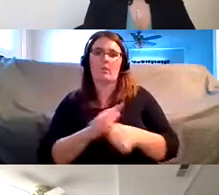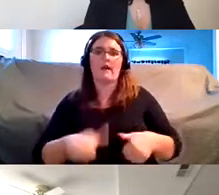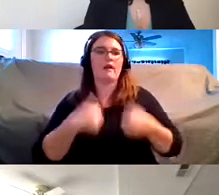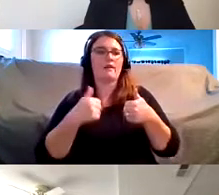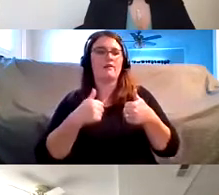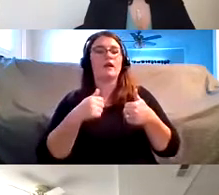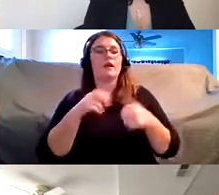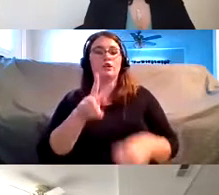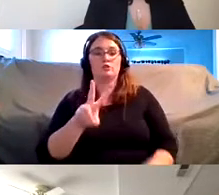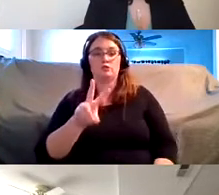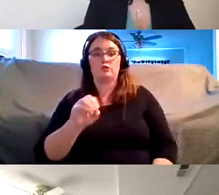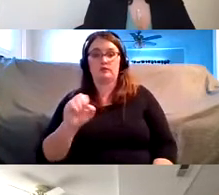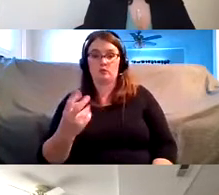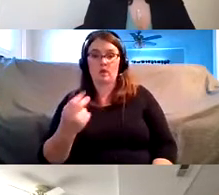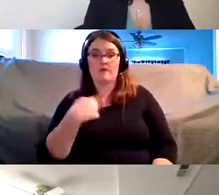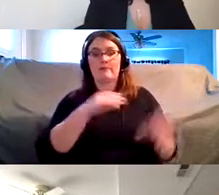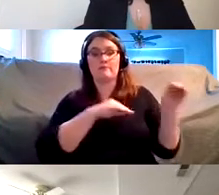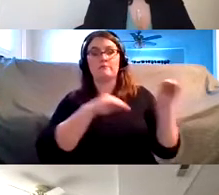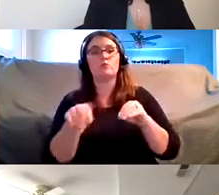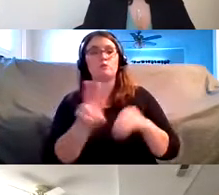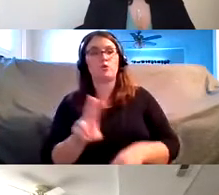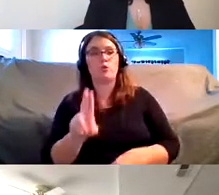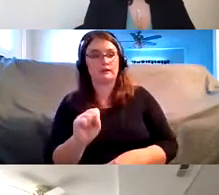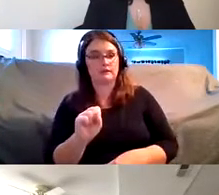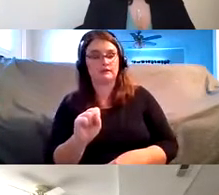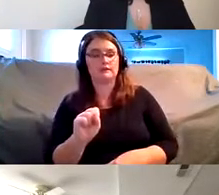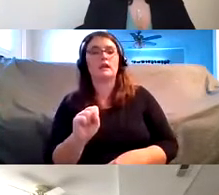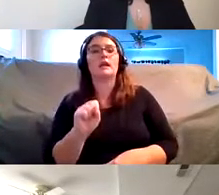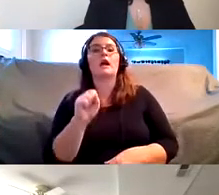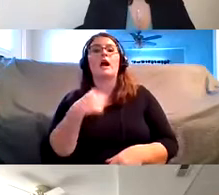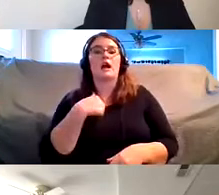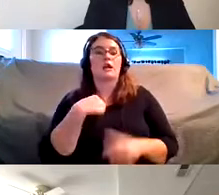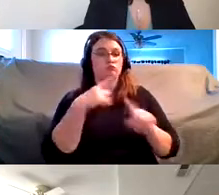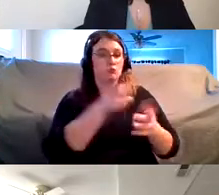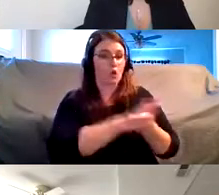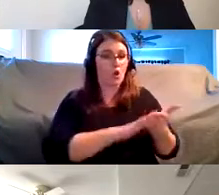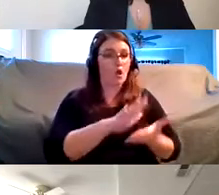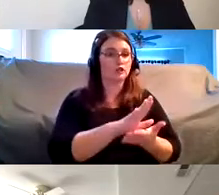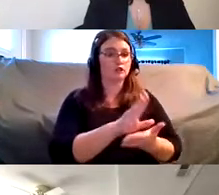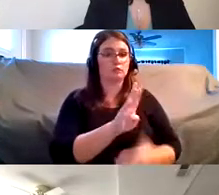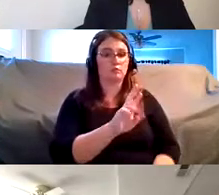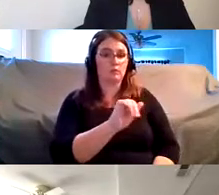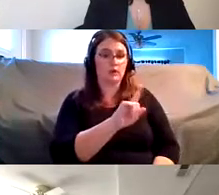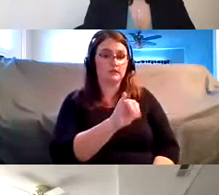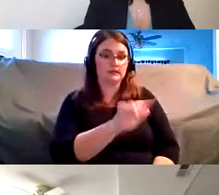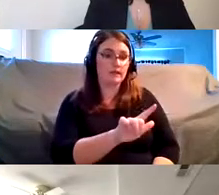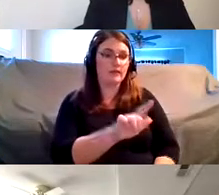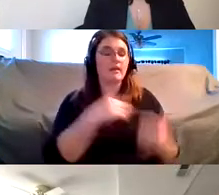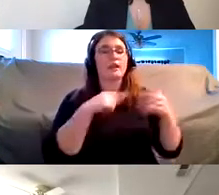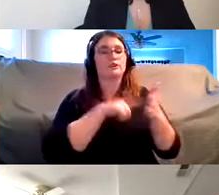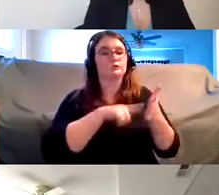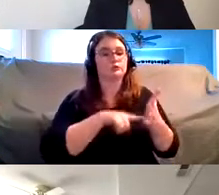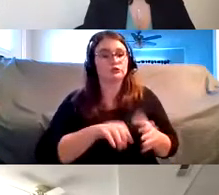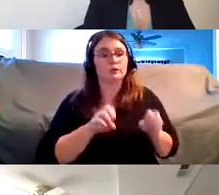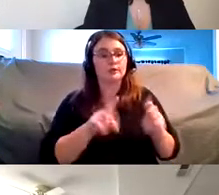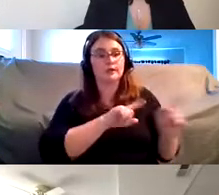2012. I was doing my undergrad in Brazil, and there was a research opportunity to come to the United States, to